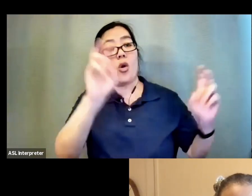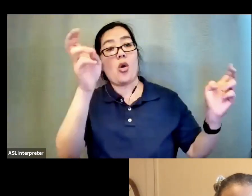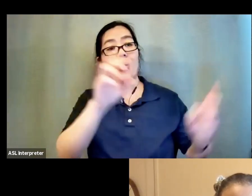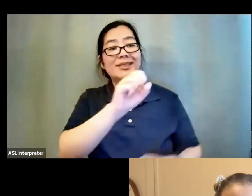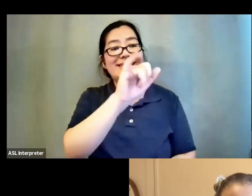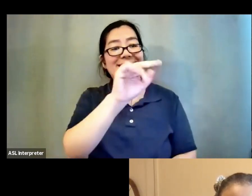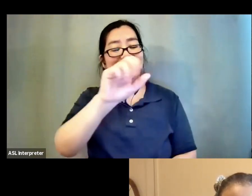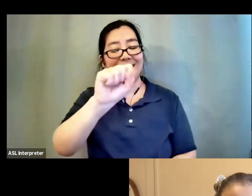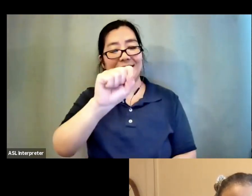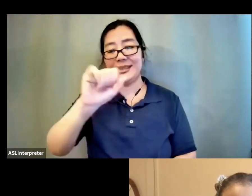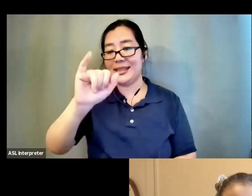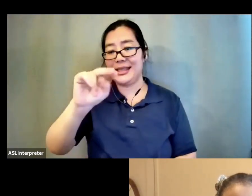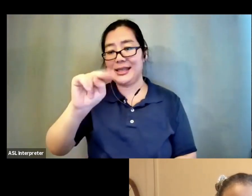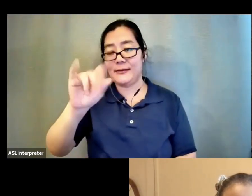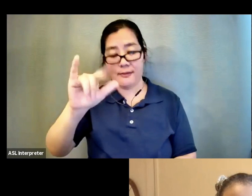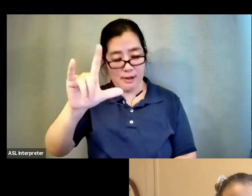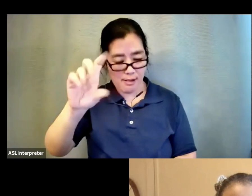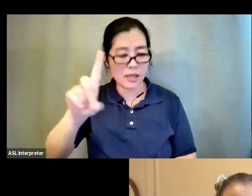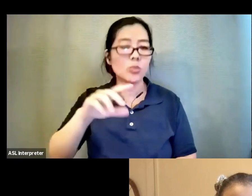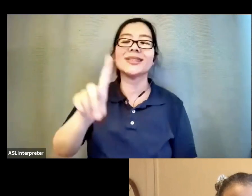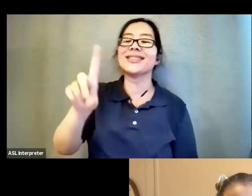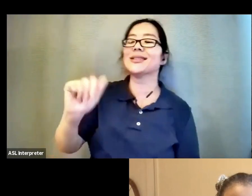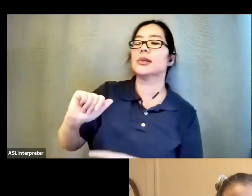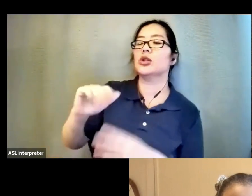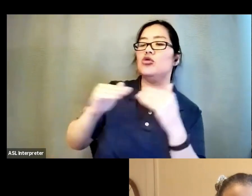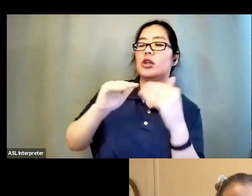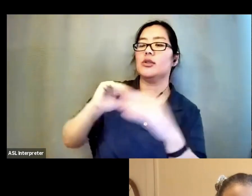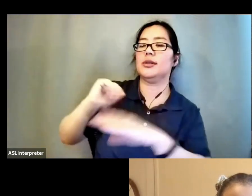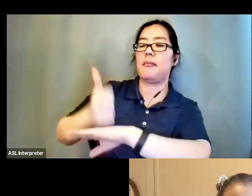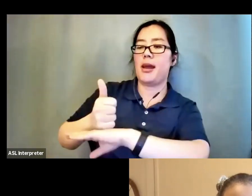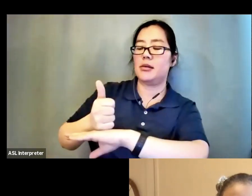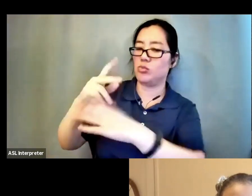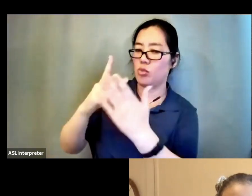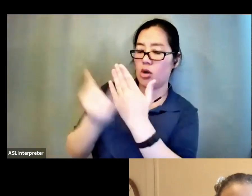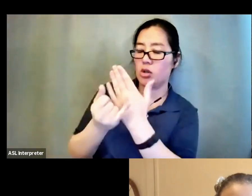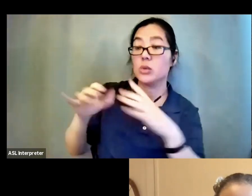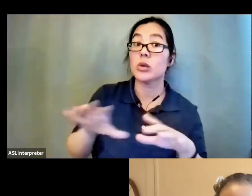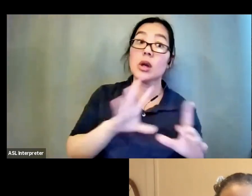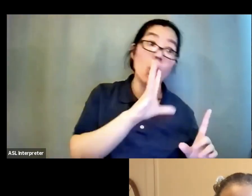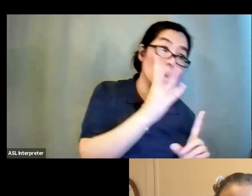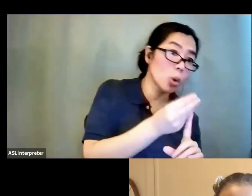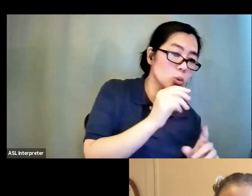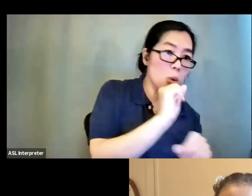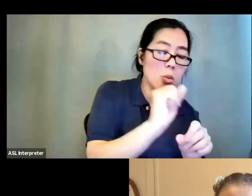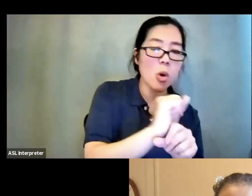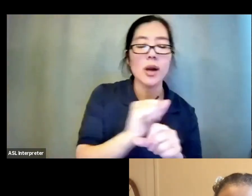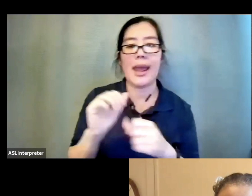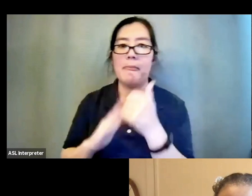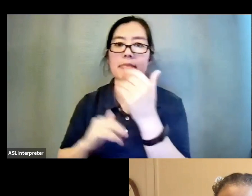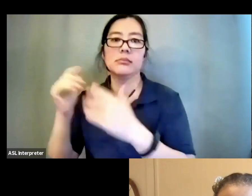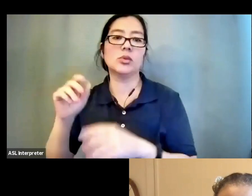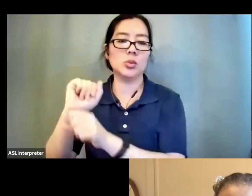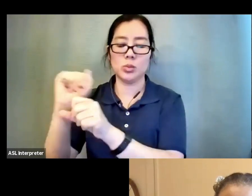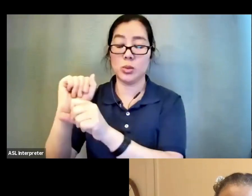a disability justice-based performance project doing both cultural work and movement building work